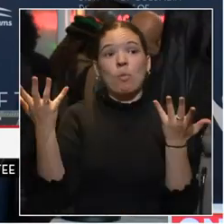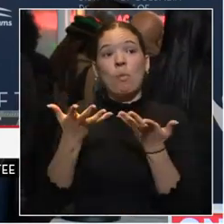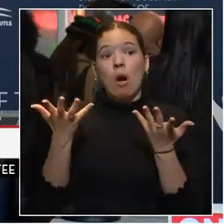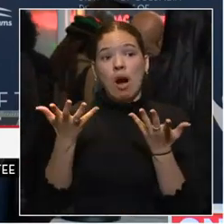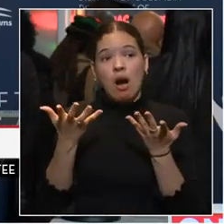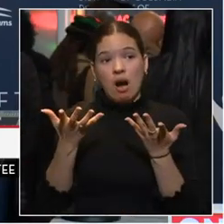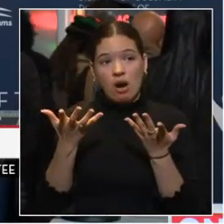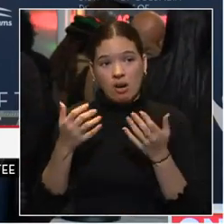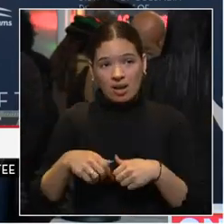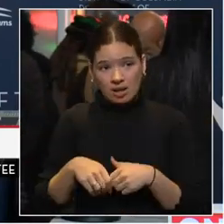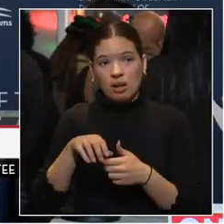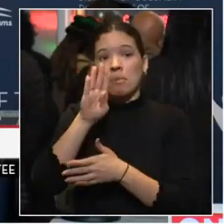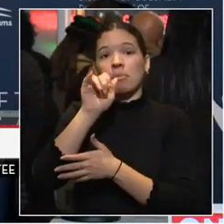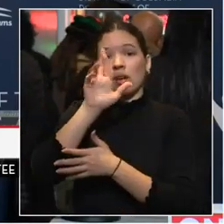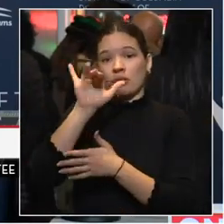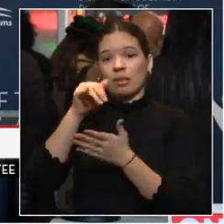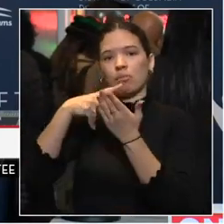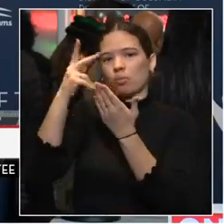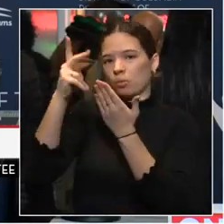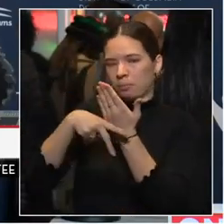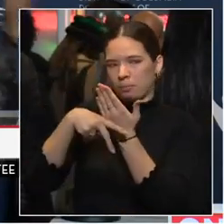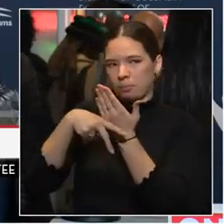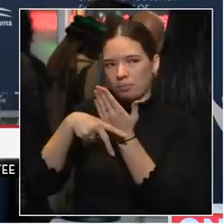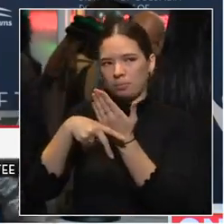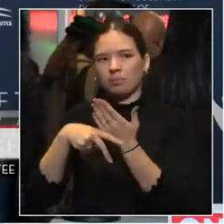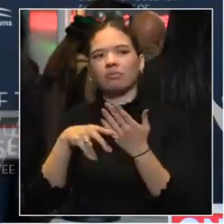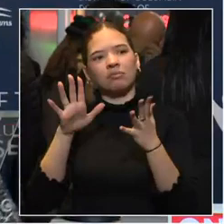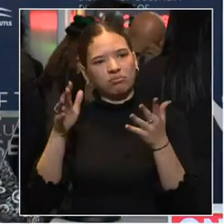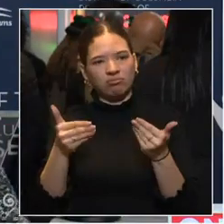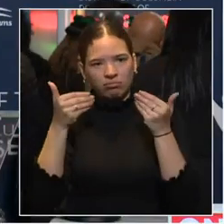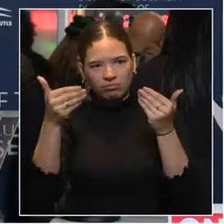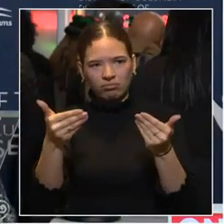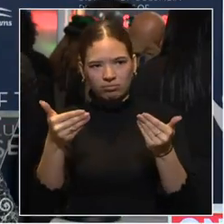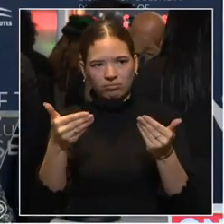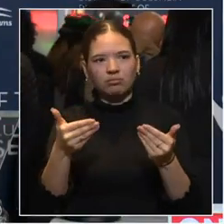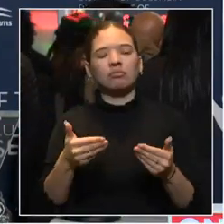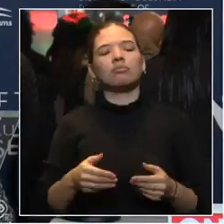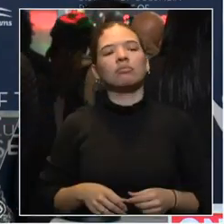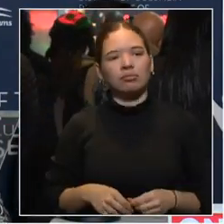act. And here we are. Now let's go 40 years back.